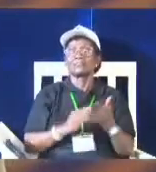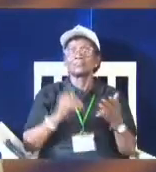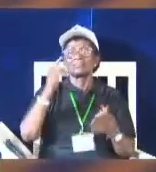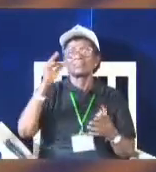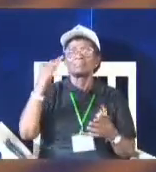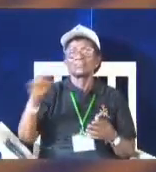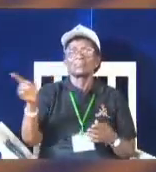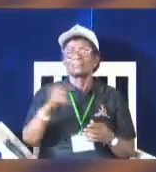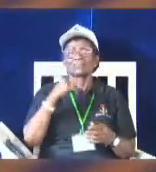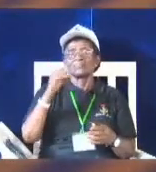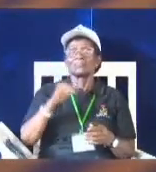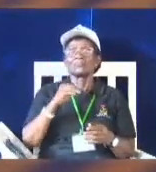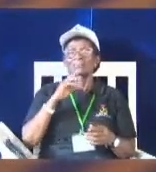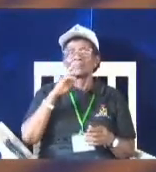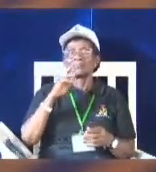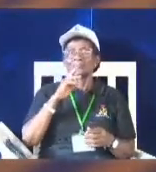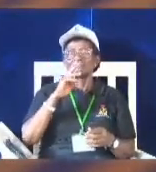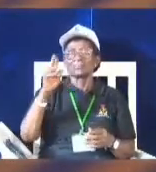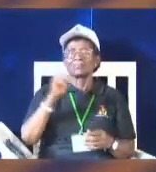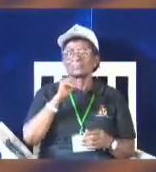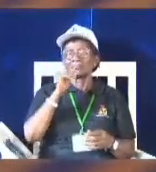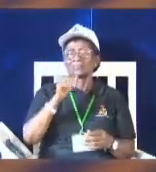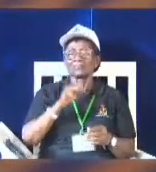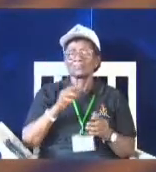lot of money? Oh,